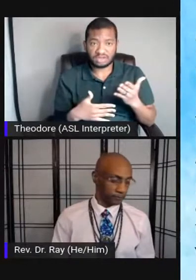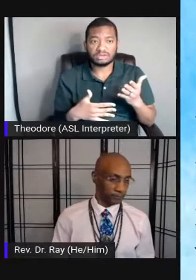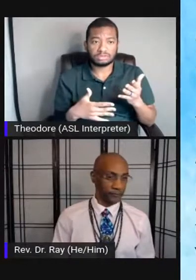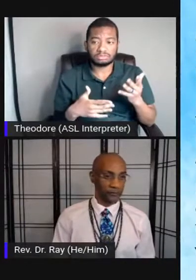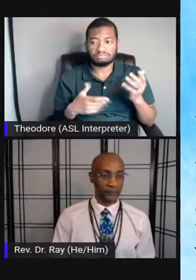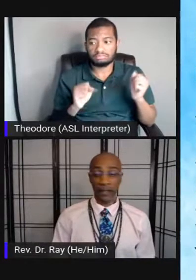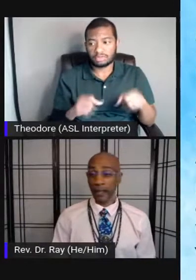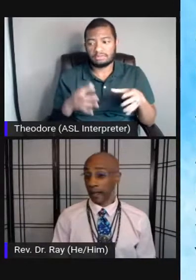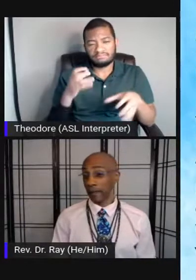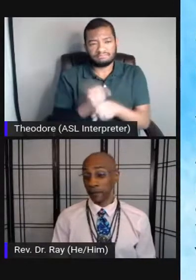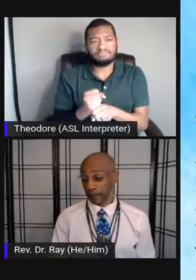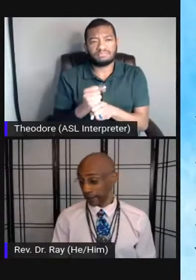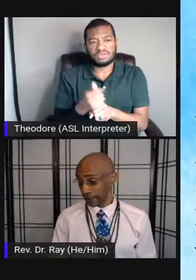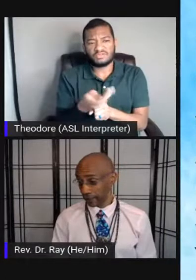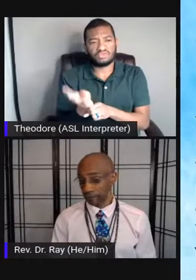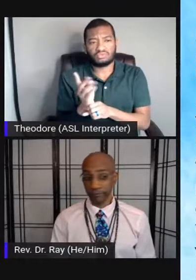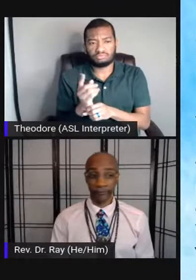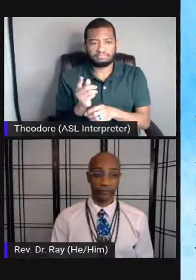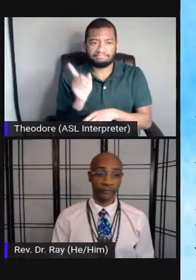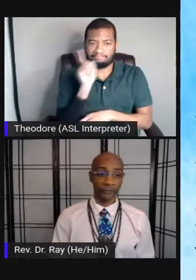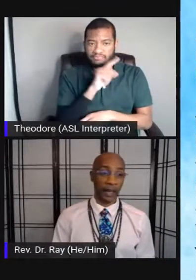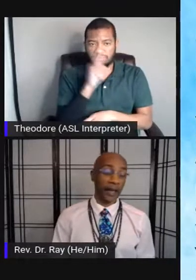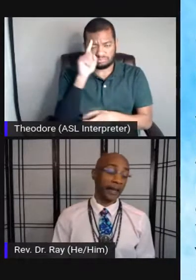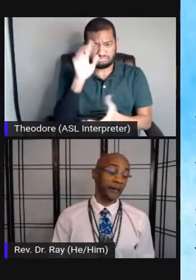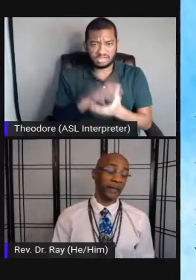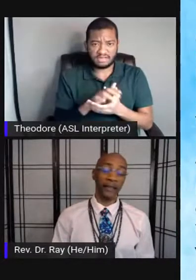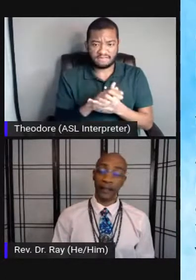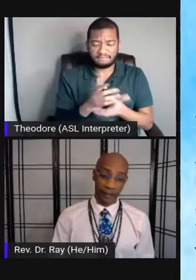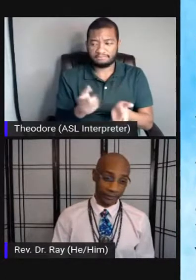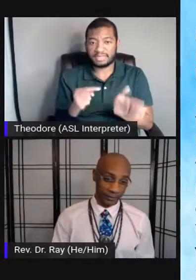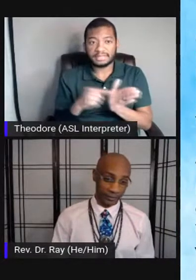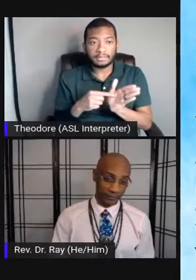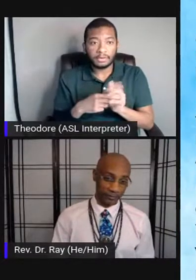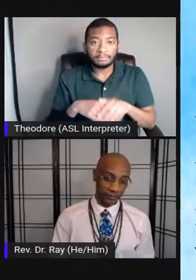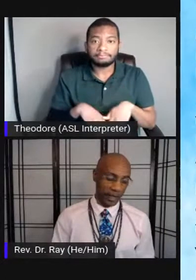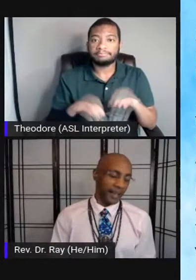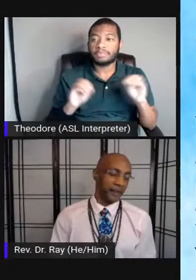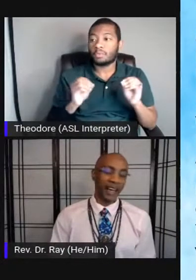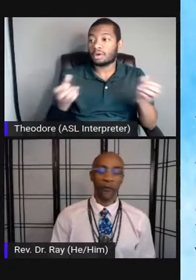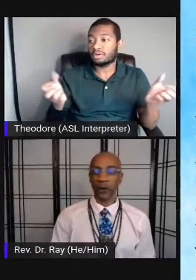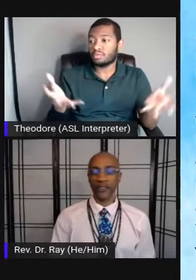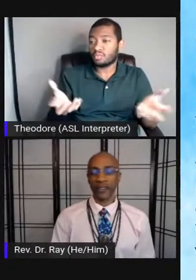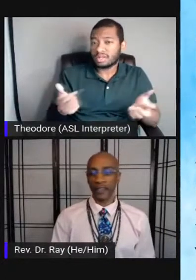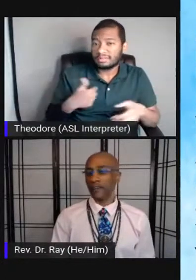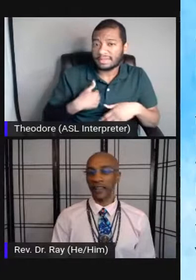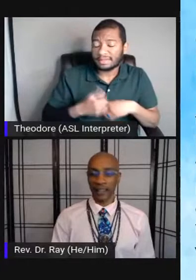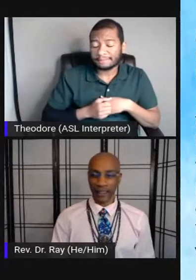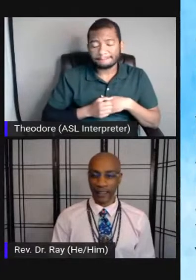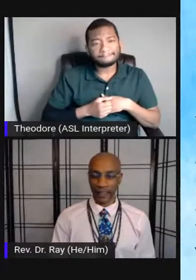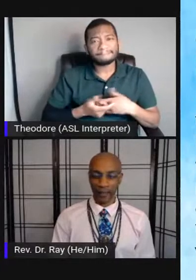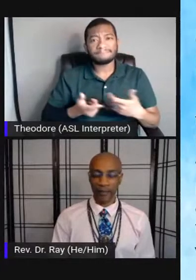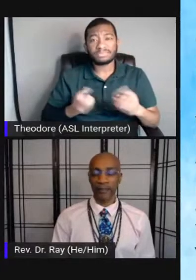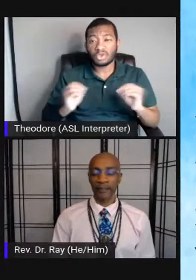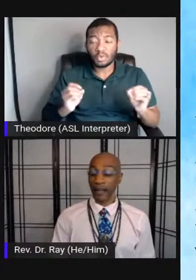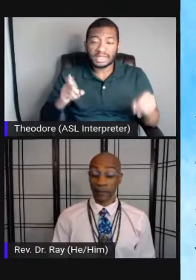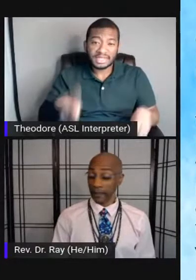me, I am not needed, I am not loved, I am not worthy of